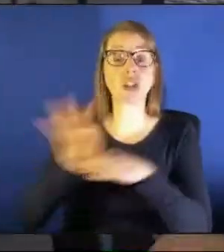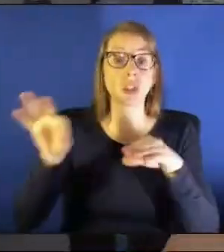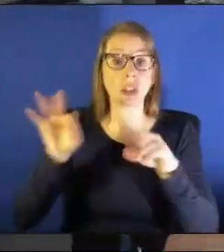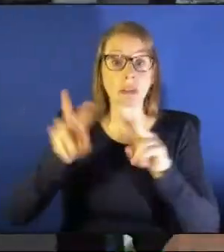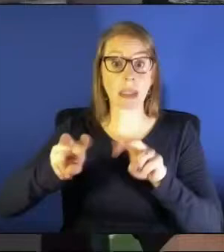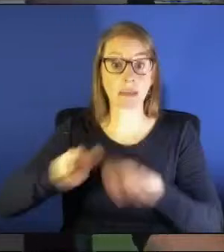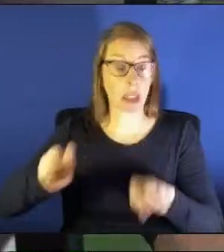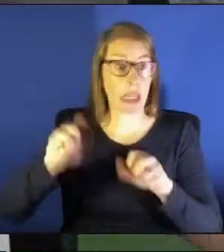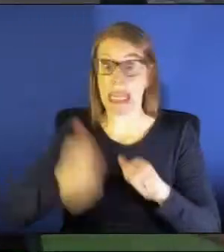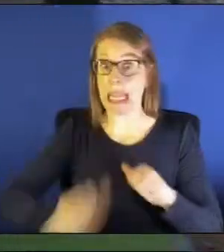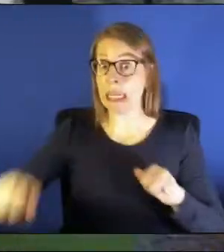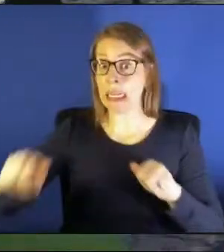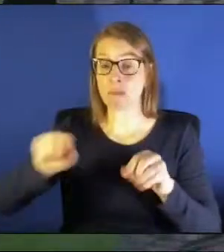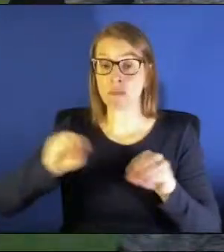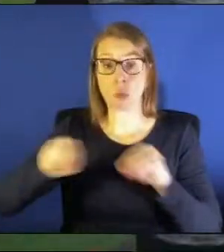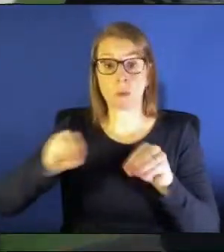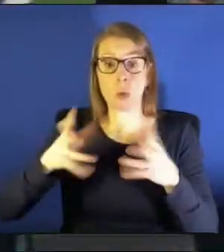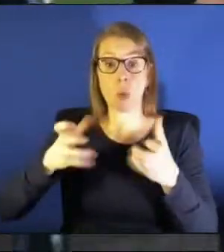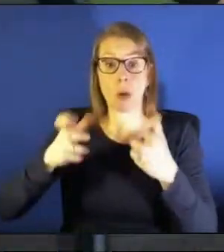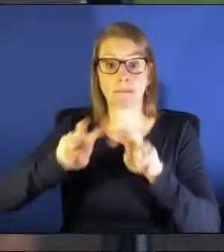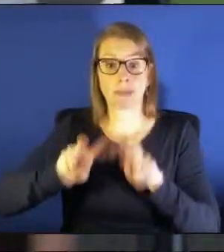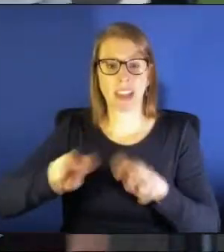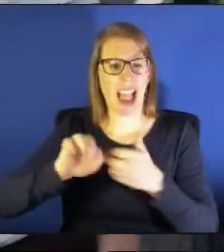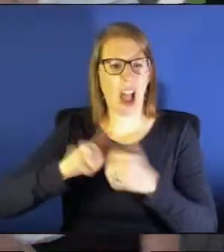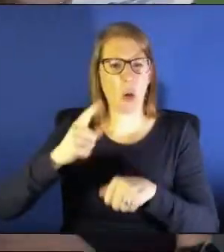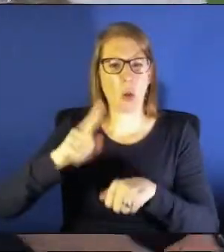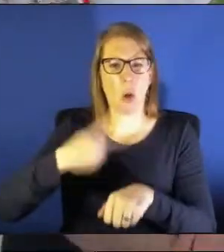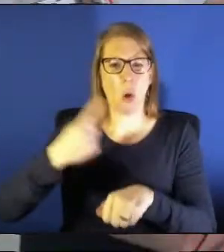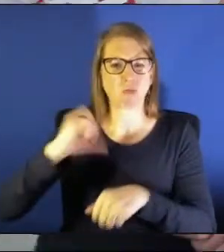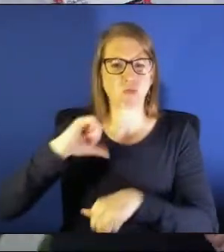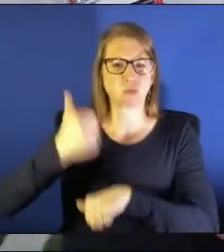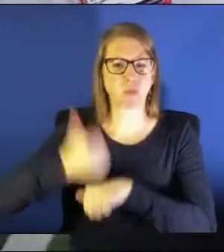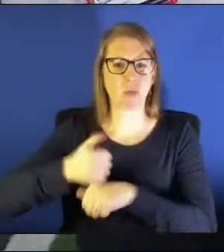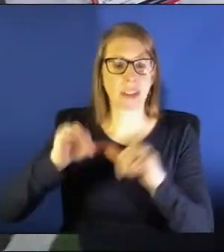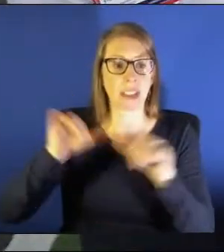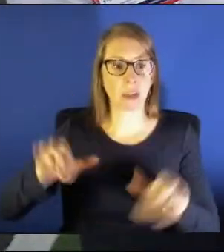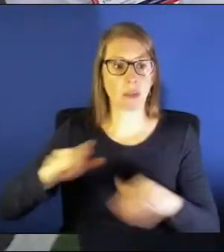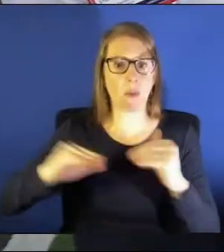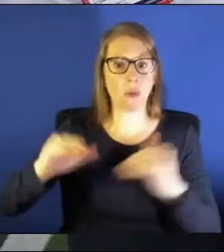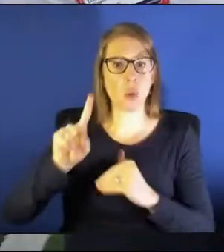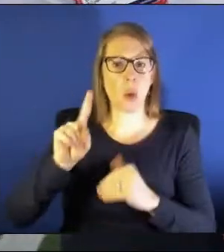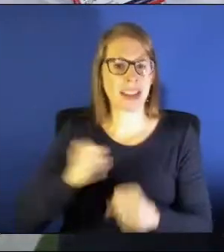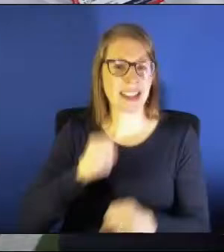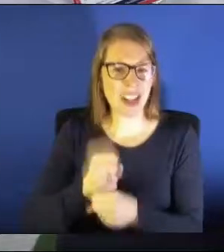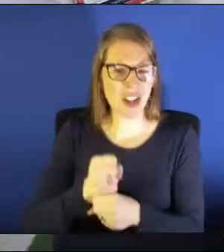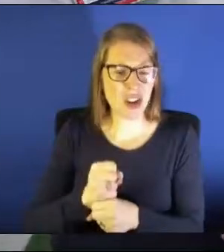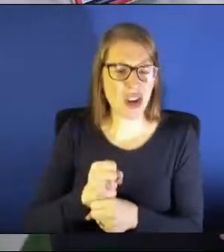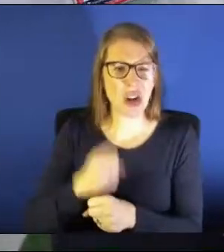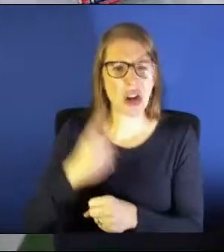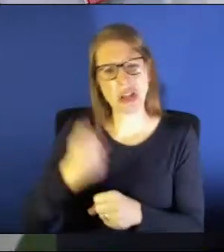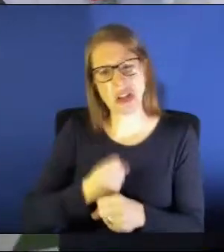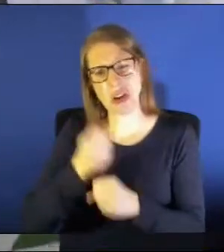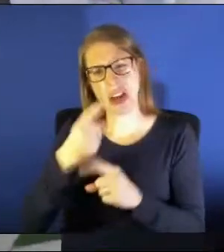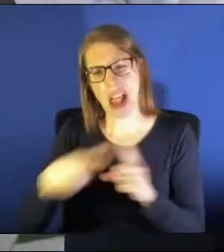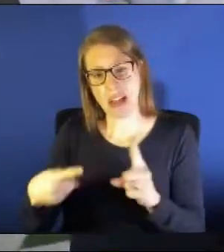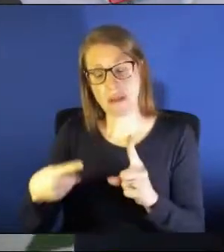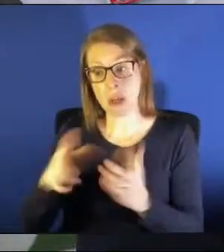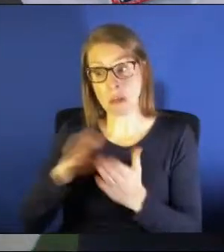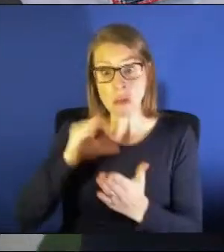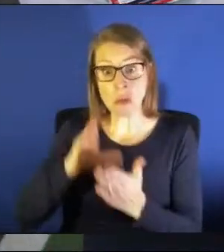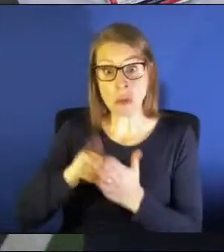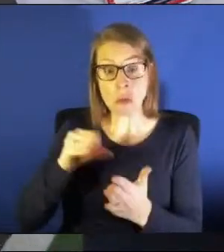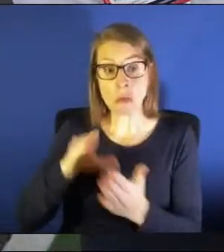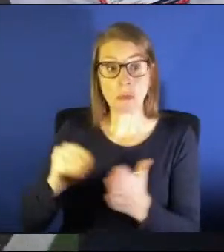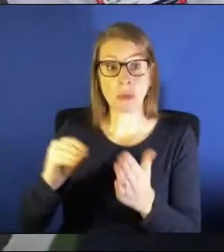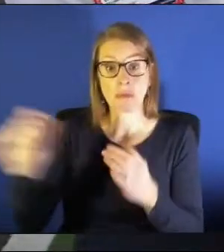to analyze. So And how long have you had this here? we've had this system a little over a year, about a year and a half, so it's a bit of a learning curve, and we're trying to bring those other